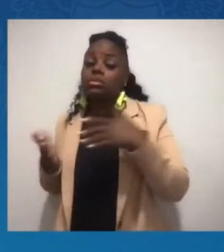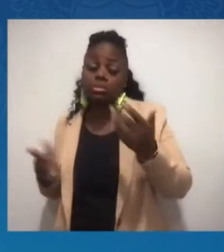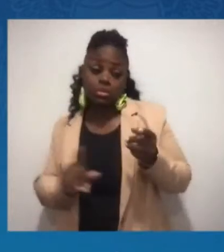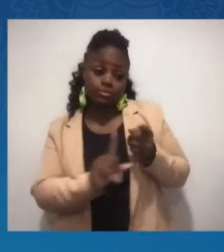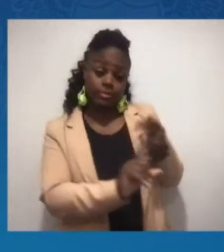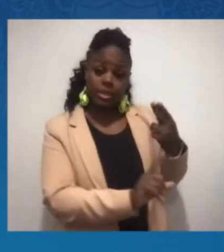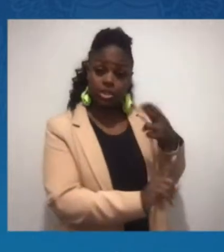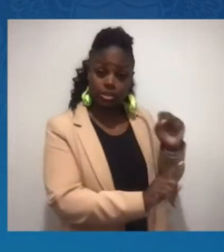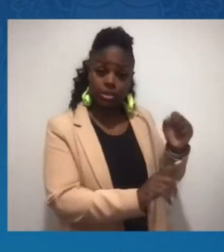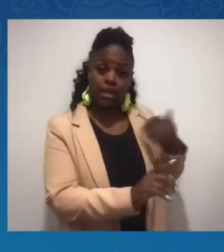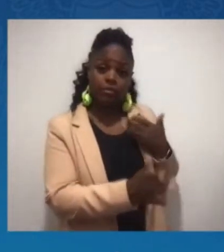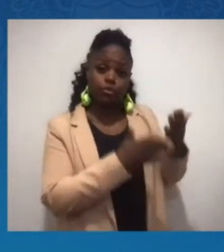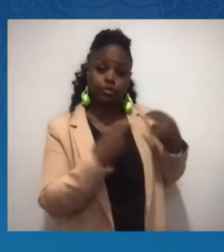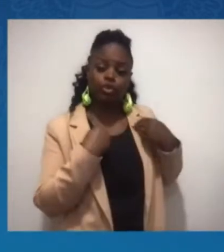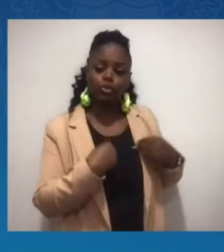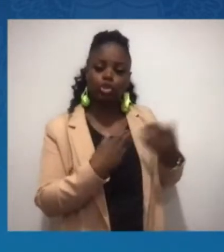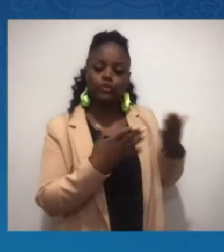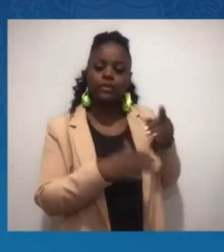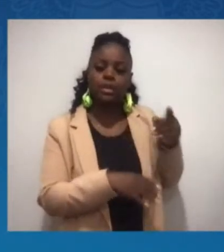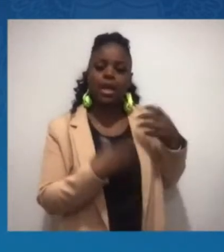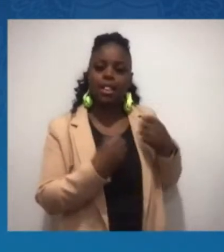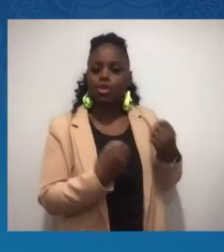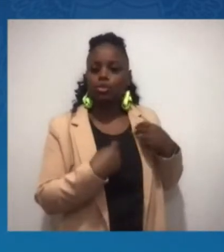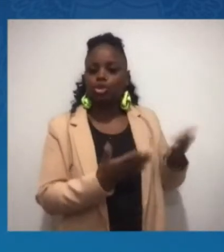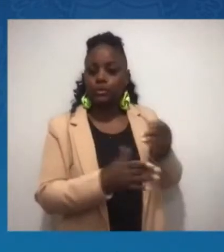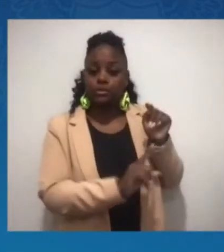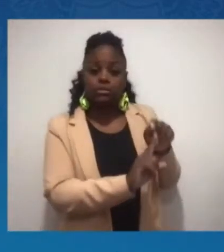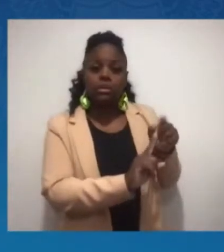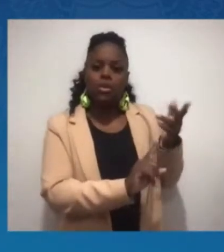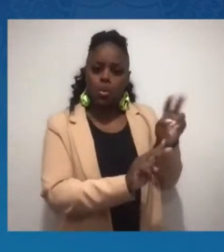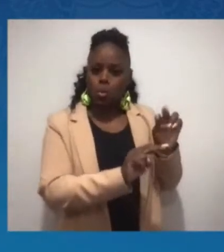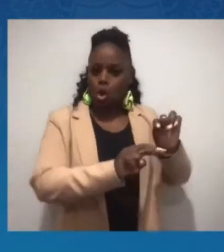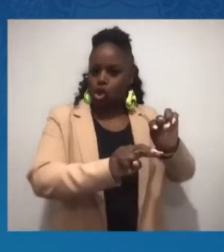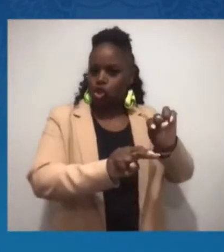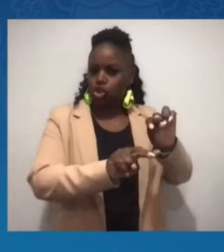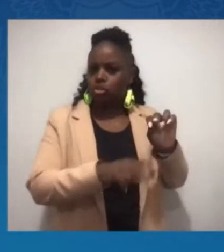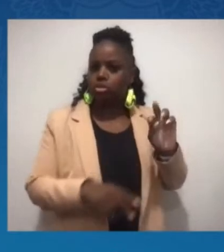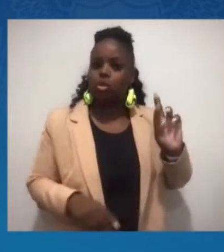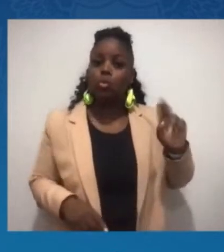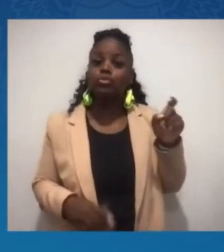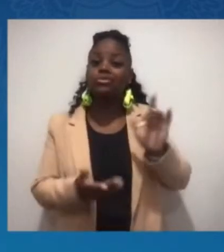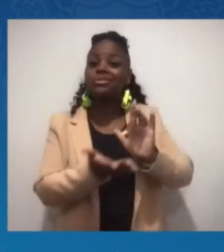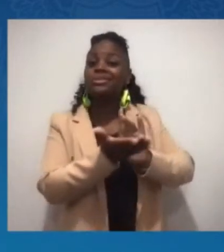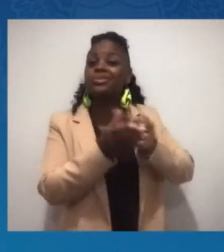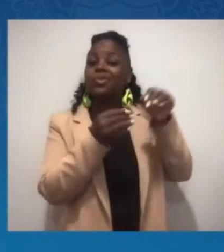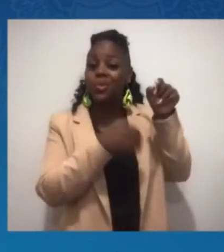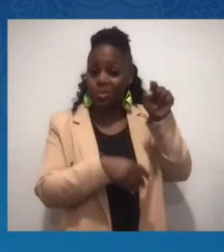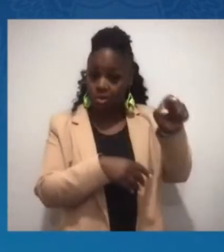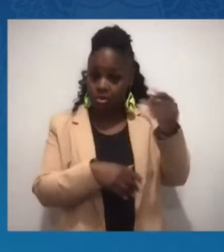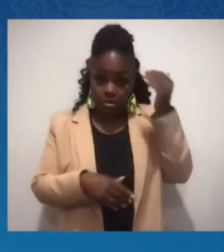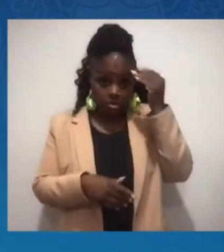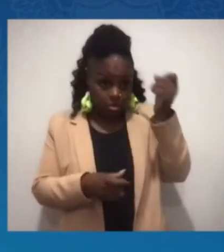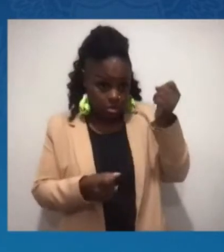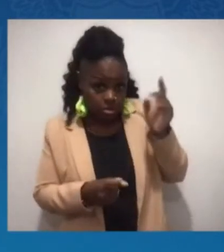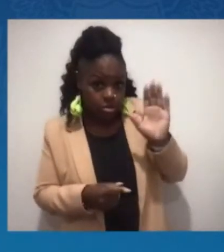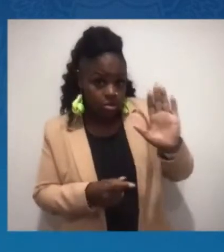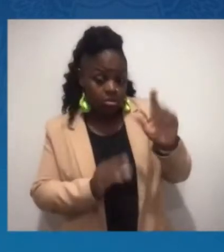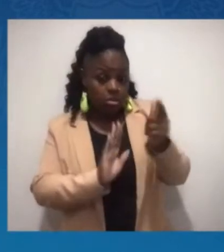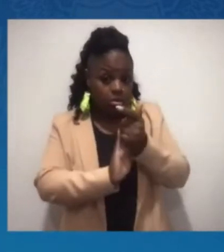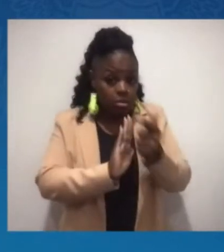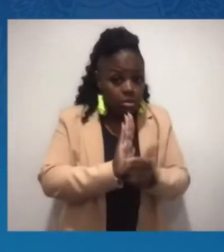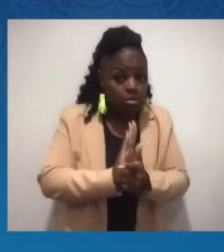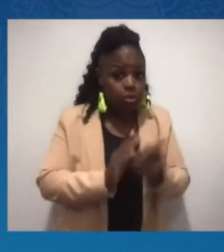that pharmacies, for example, are aware of their legal obligations and responsibilities to allow prescriptions to be